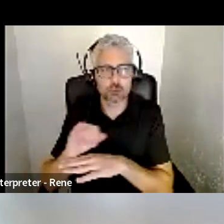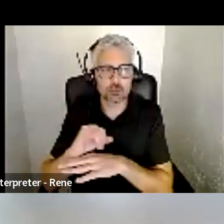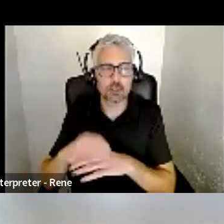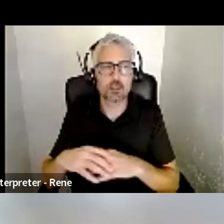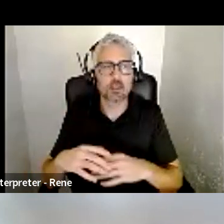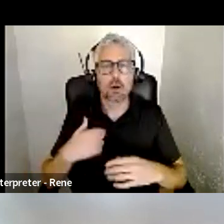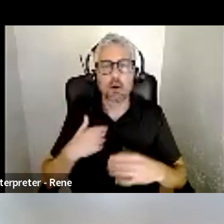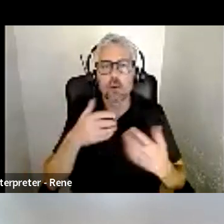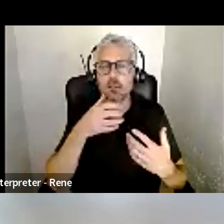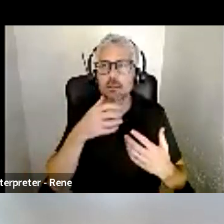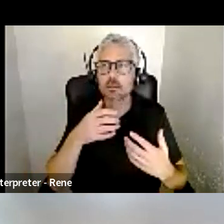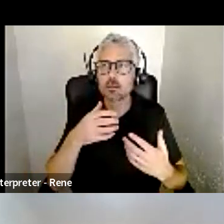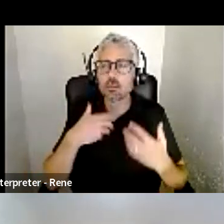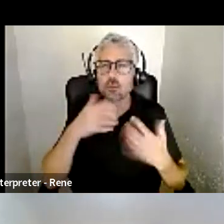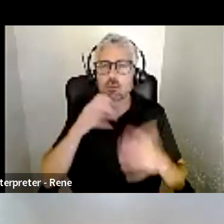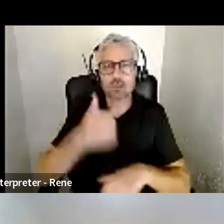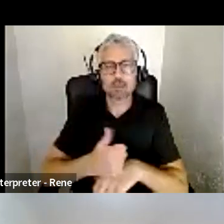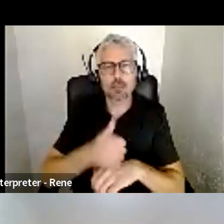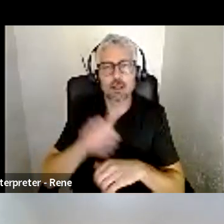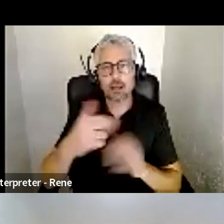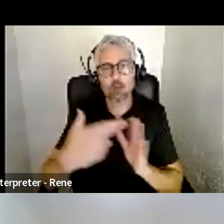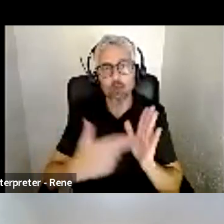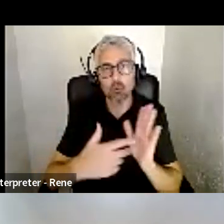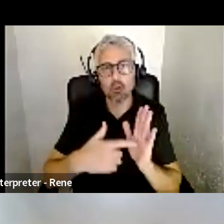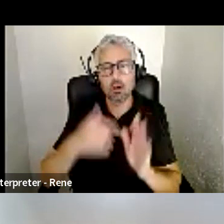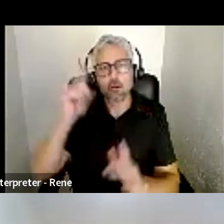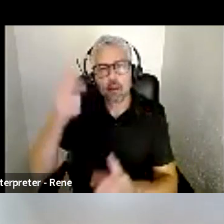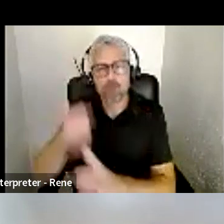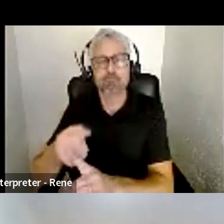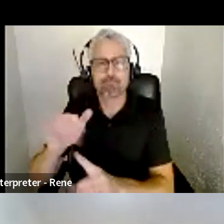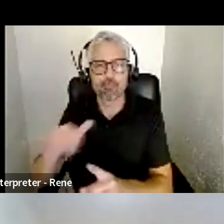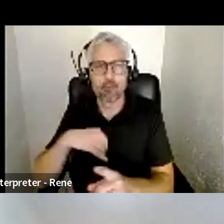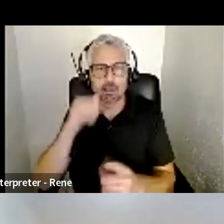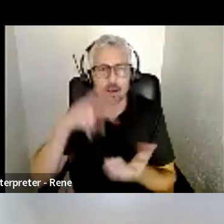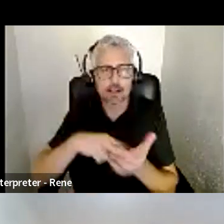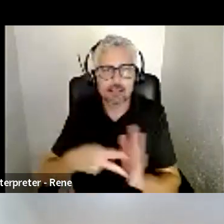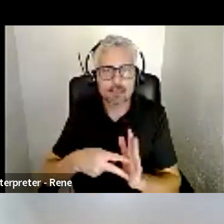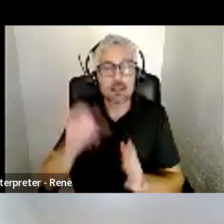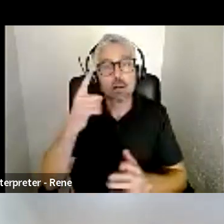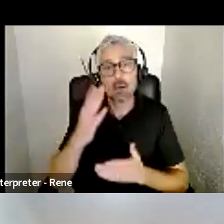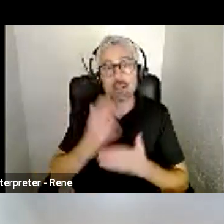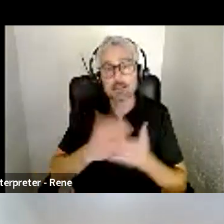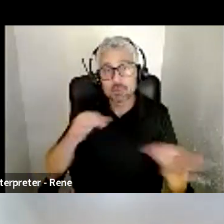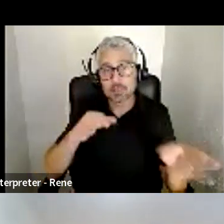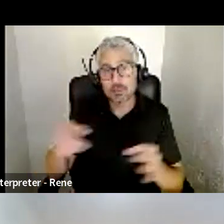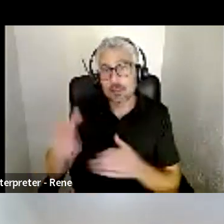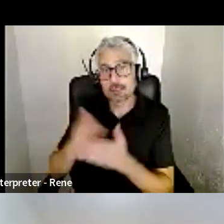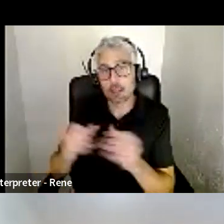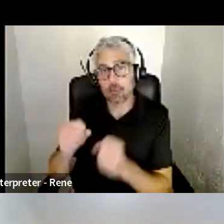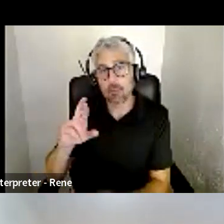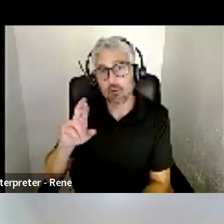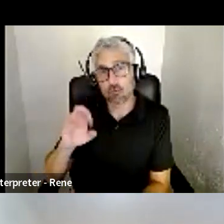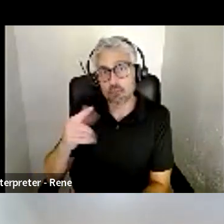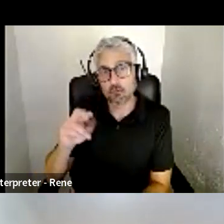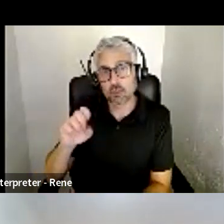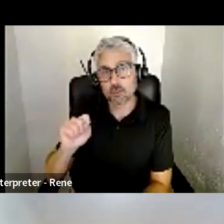wouldn't want to make a regulation that has unintended consequences. Under some definitions, certain refrigerants would qualify as a PFAS. And if it said